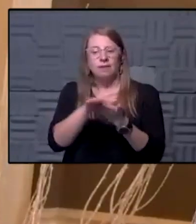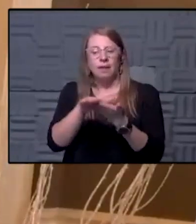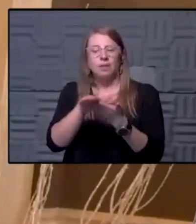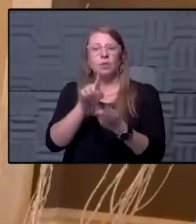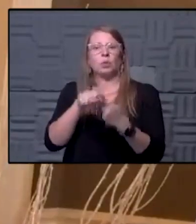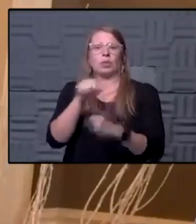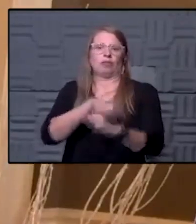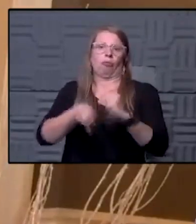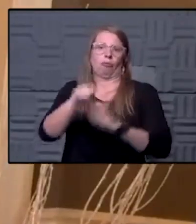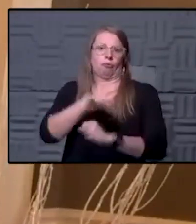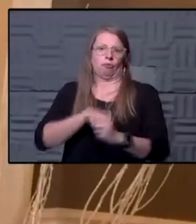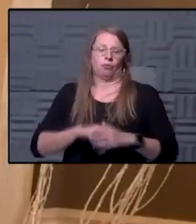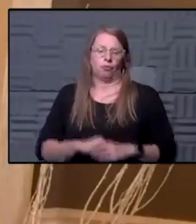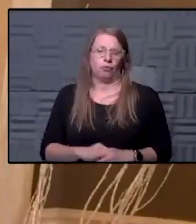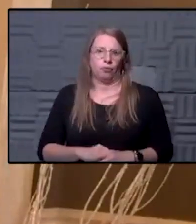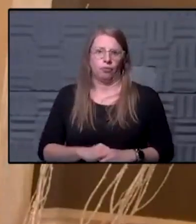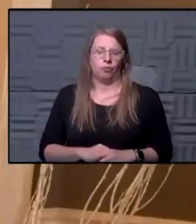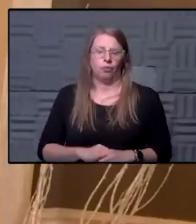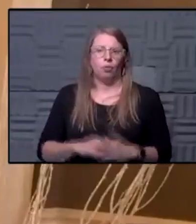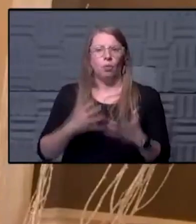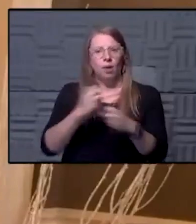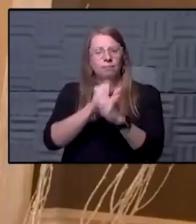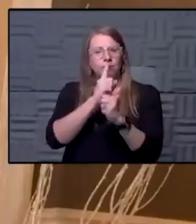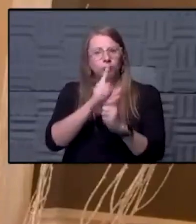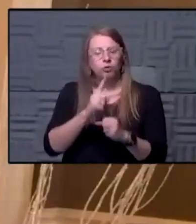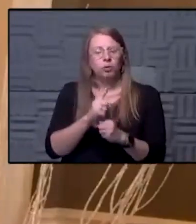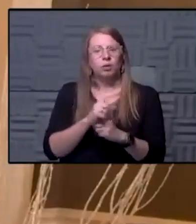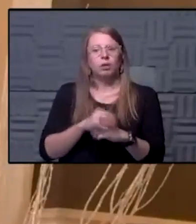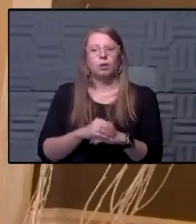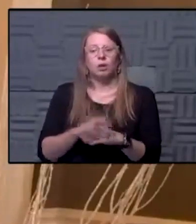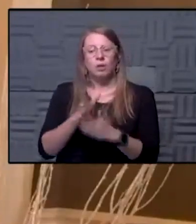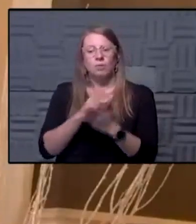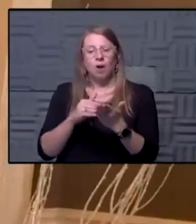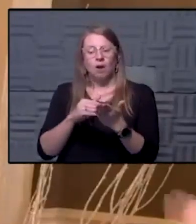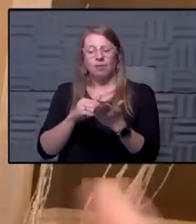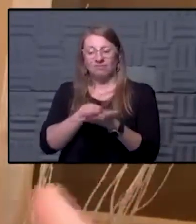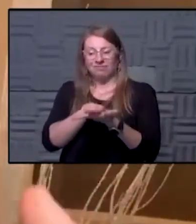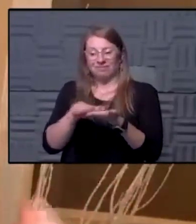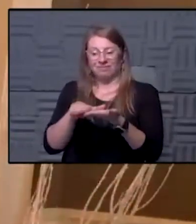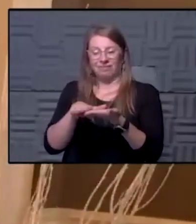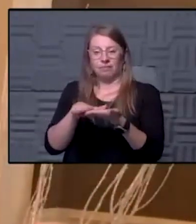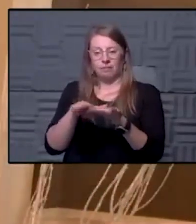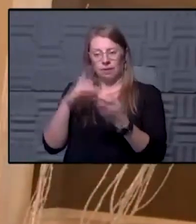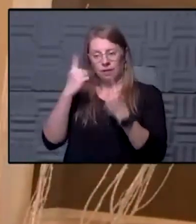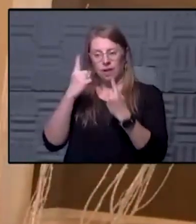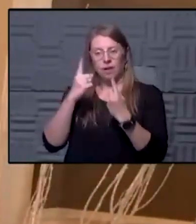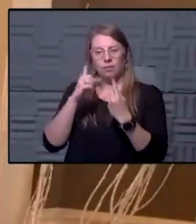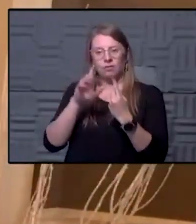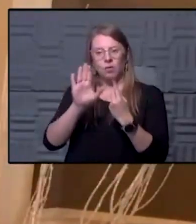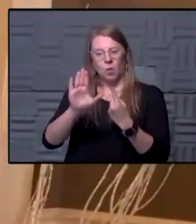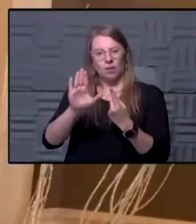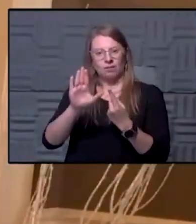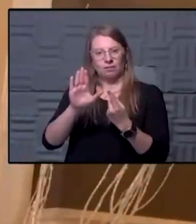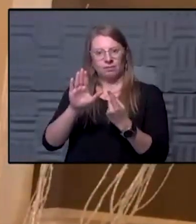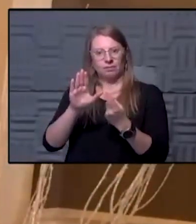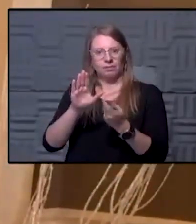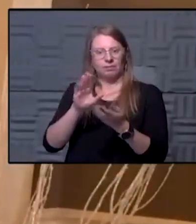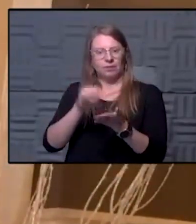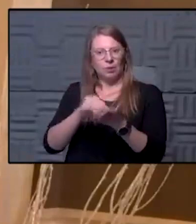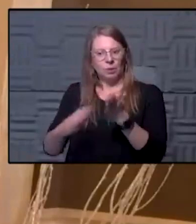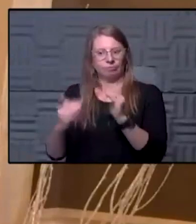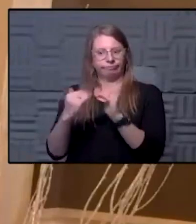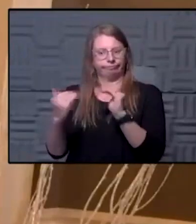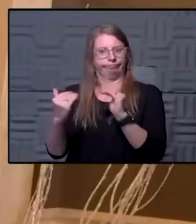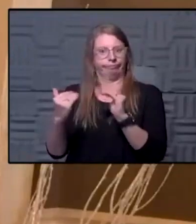another. We want to make sure, and see, part of being courteous and considering your classmate is